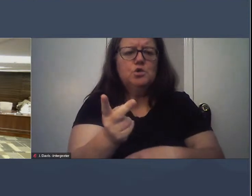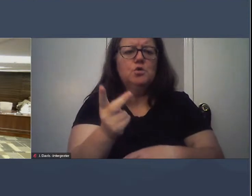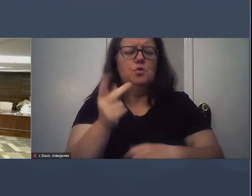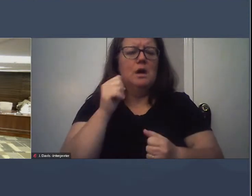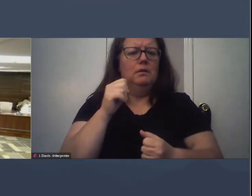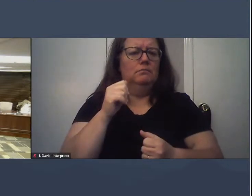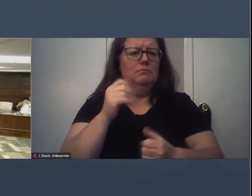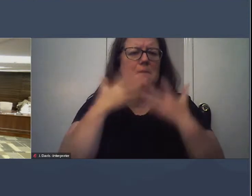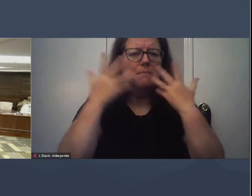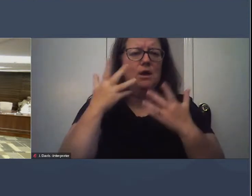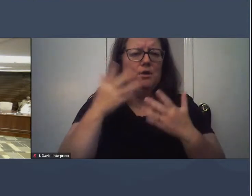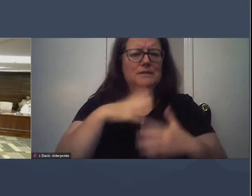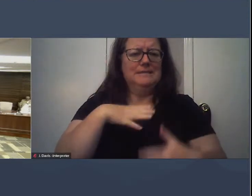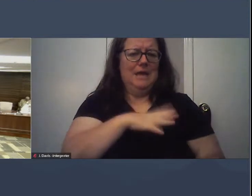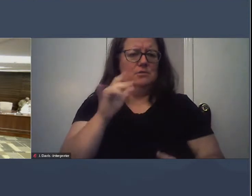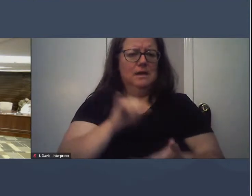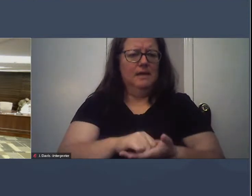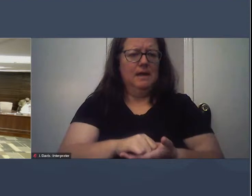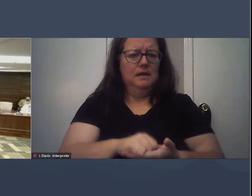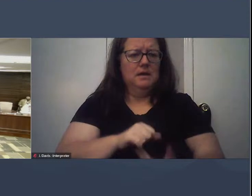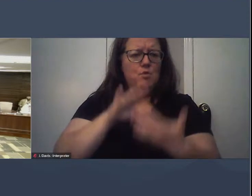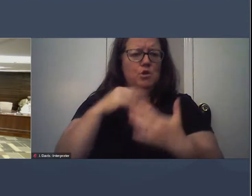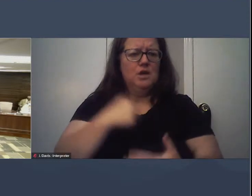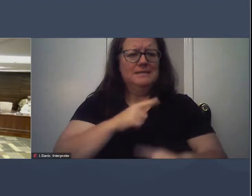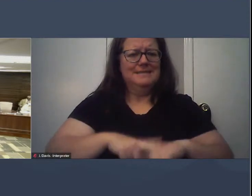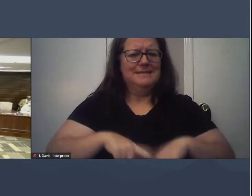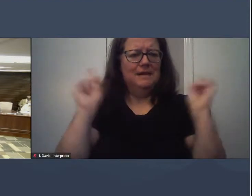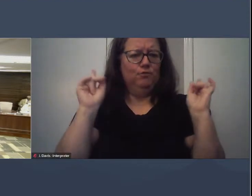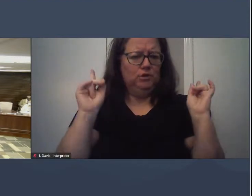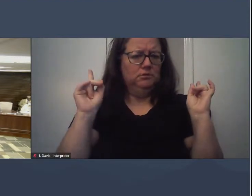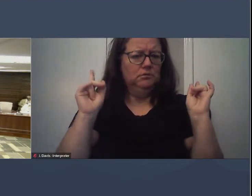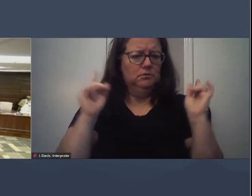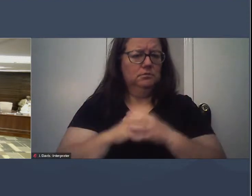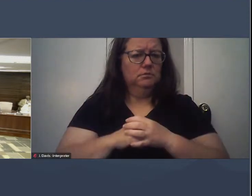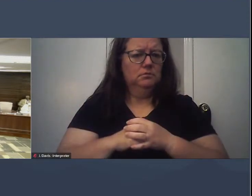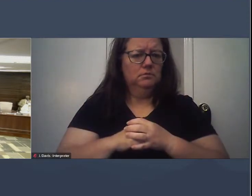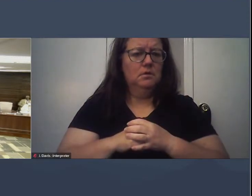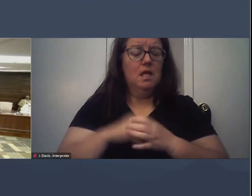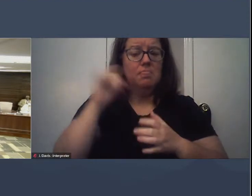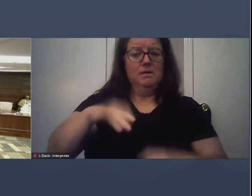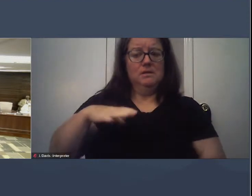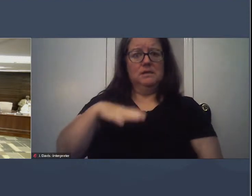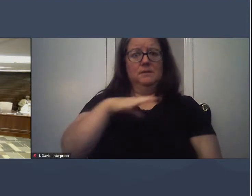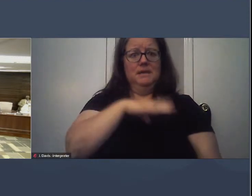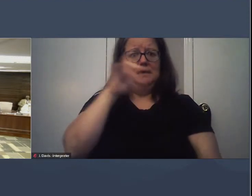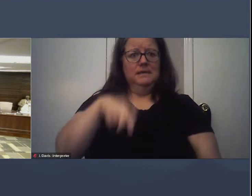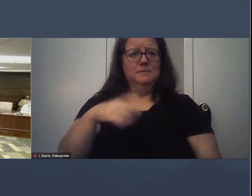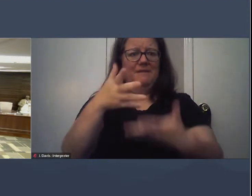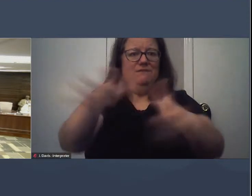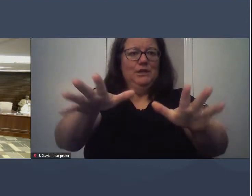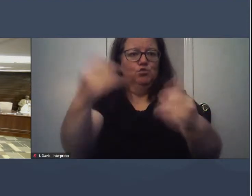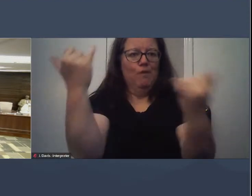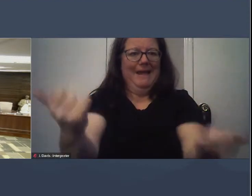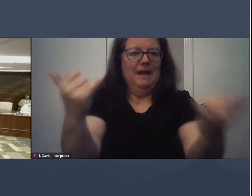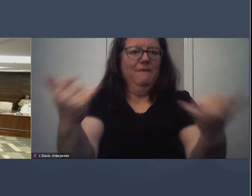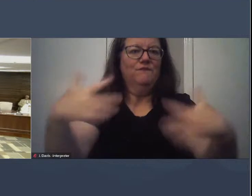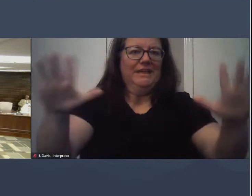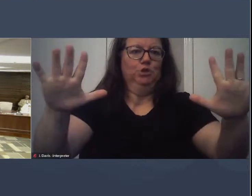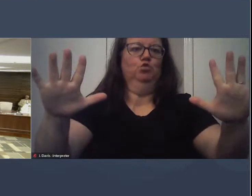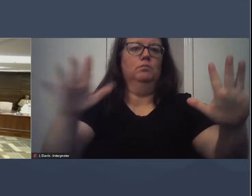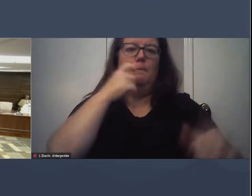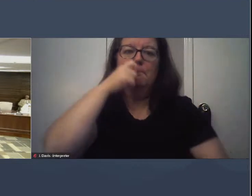way, okay? And I think this committee should be over right now,